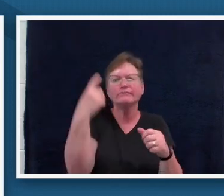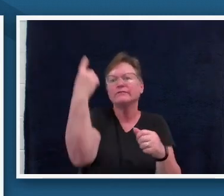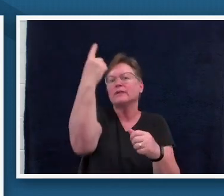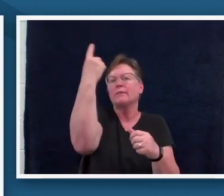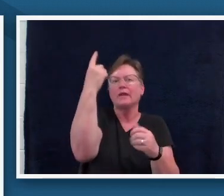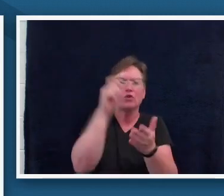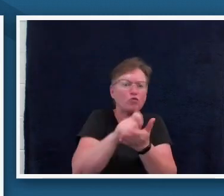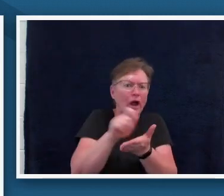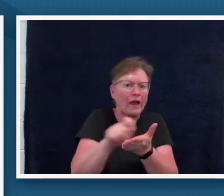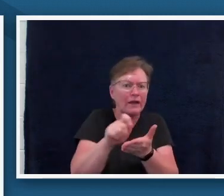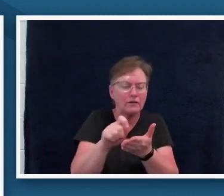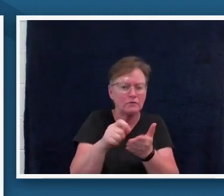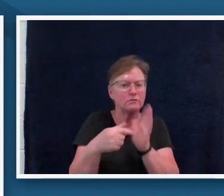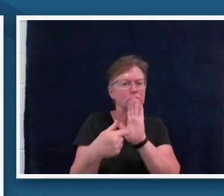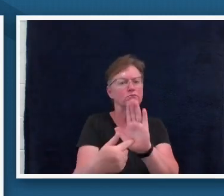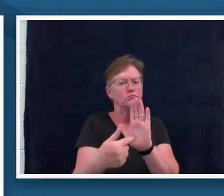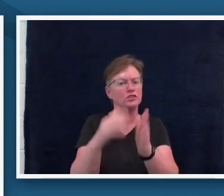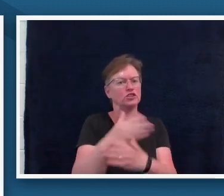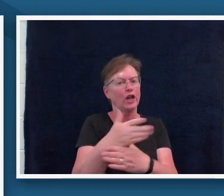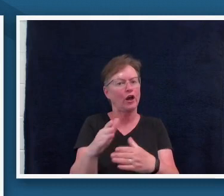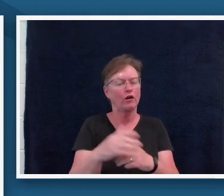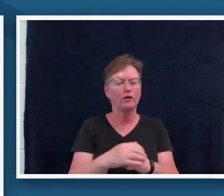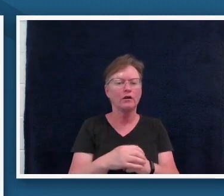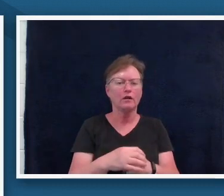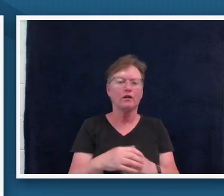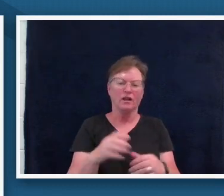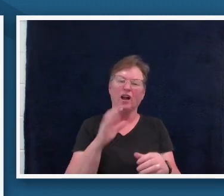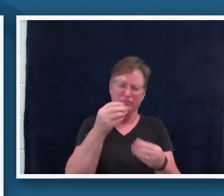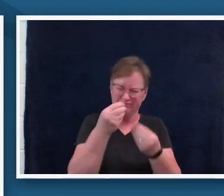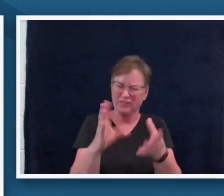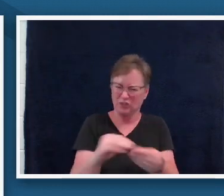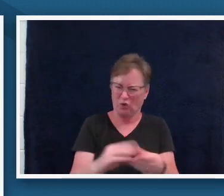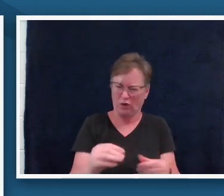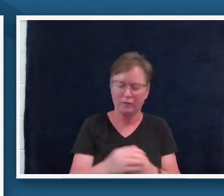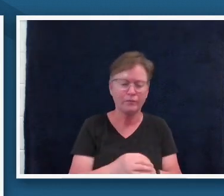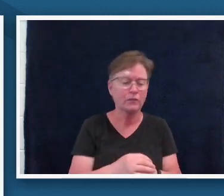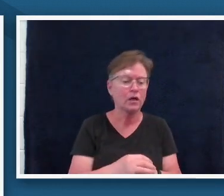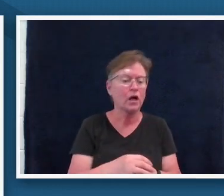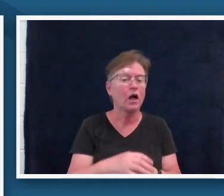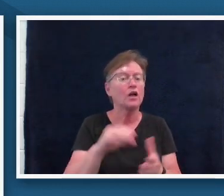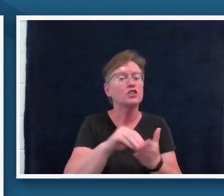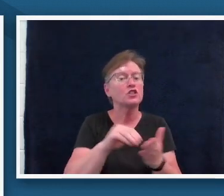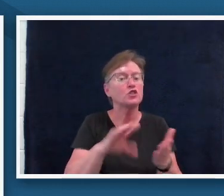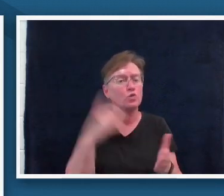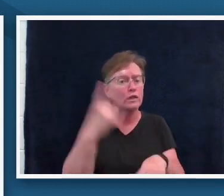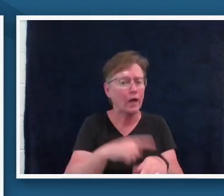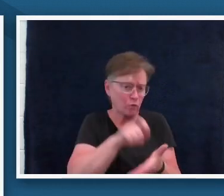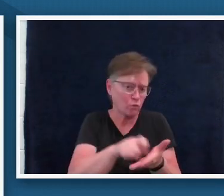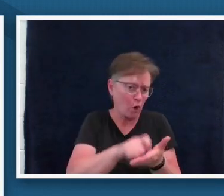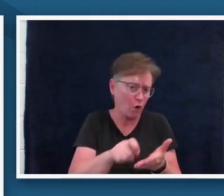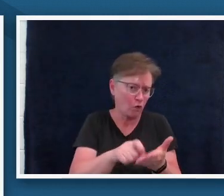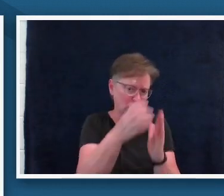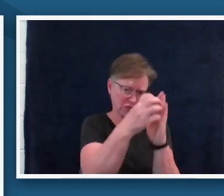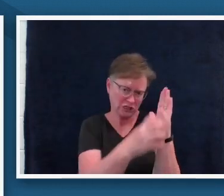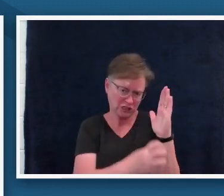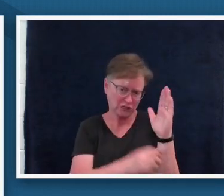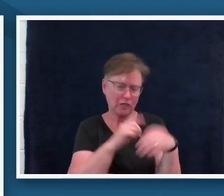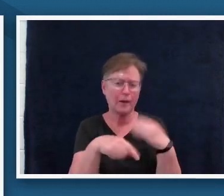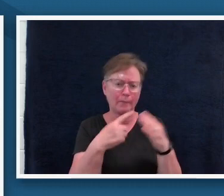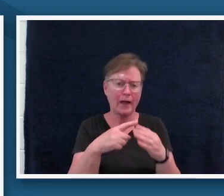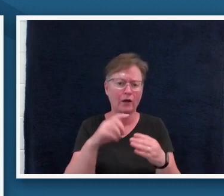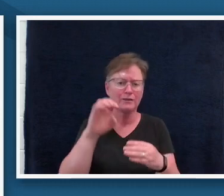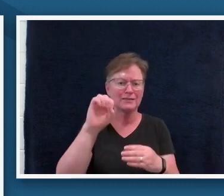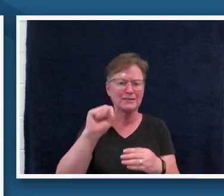then share? I'll share really quickly. I had a student who once wrote a piece on sexism. She wrote this amazing essay, and she